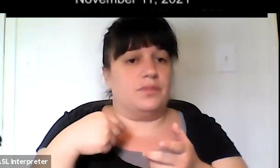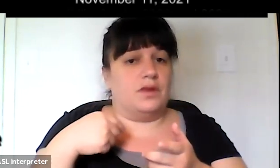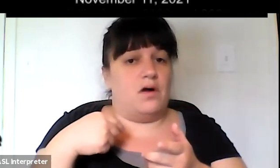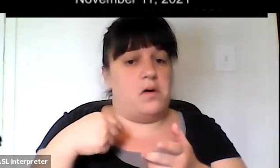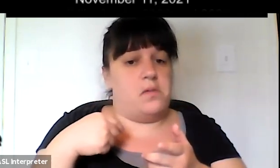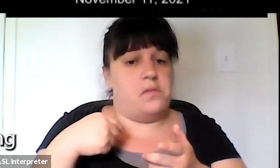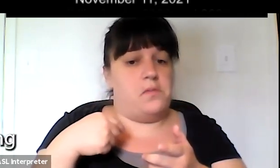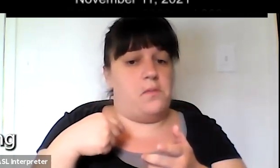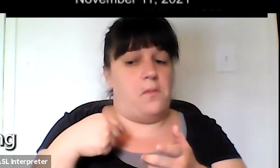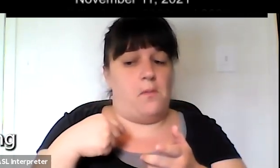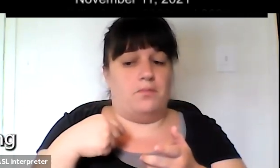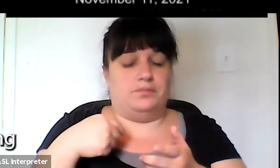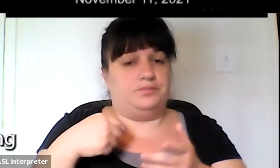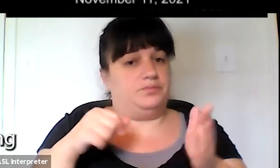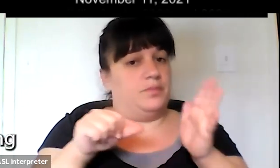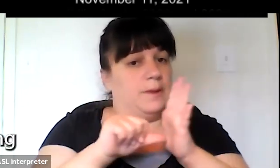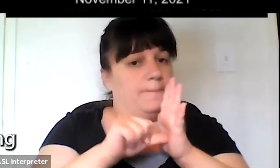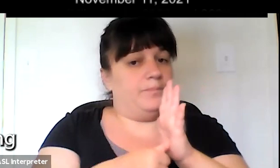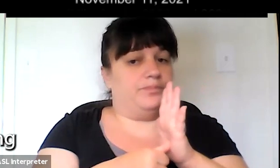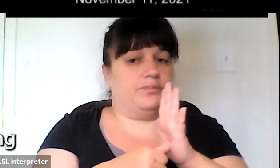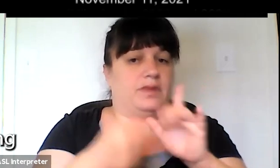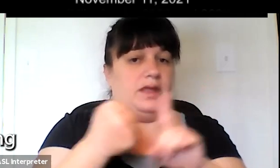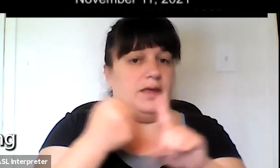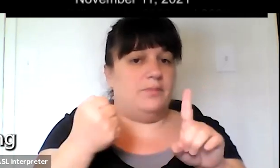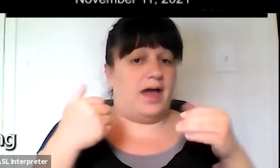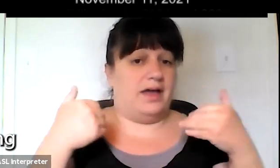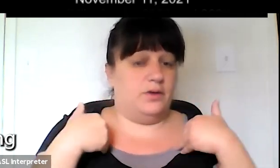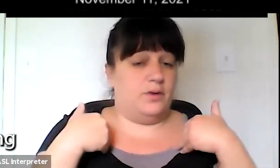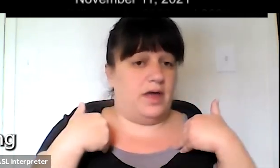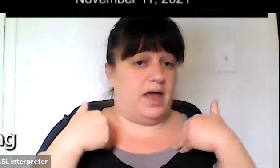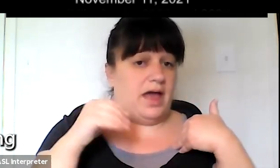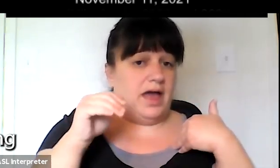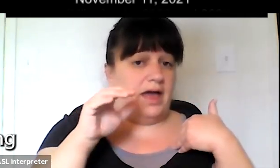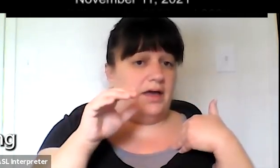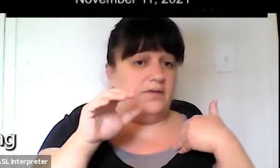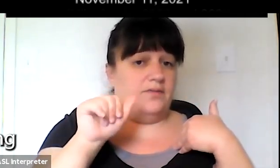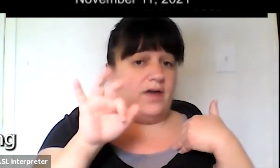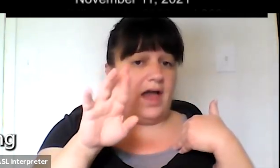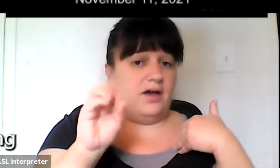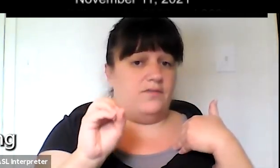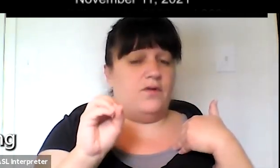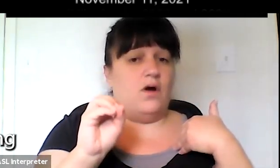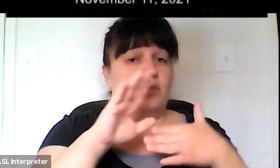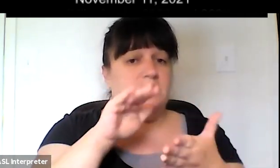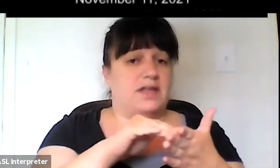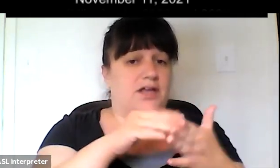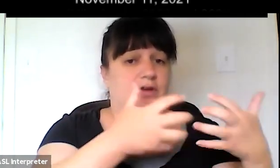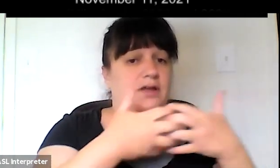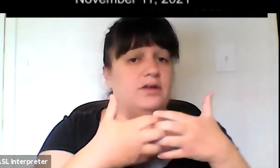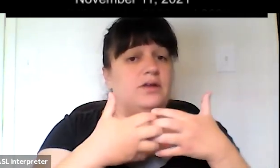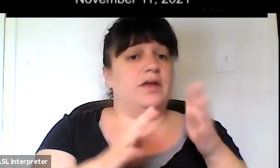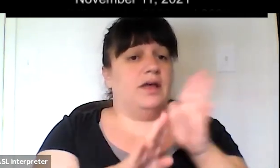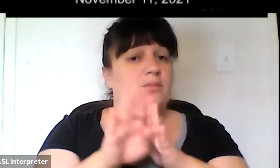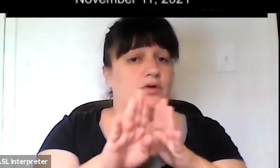how immense an impact it will have to have an Afrocentric, indigenous, emerging